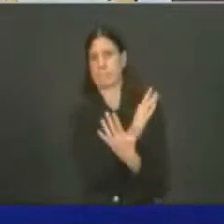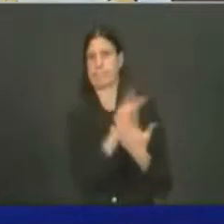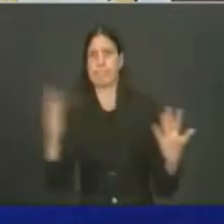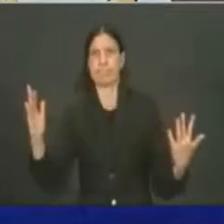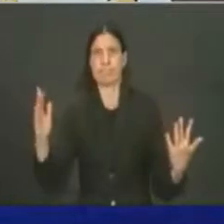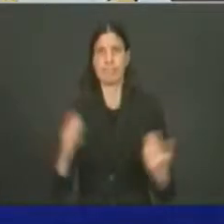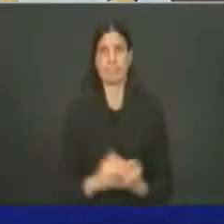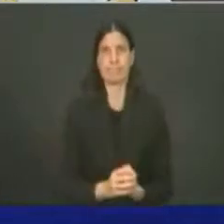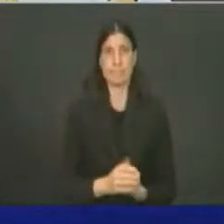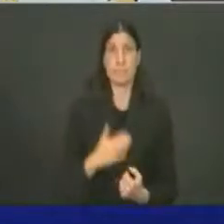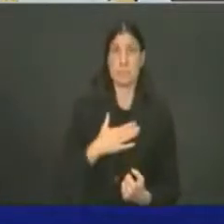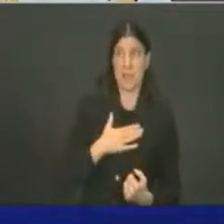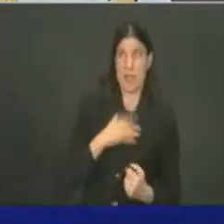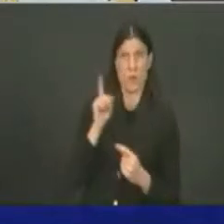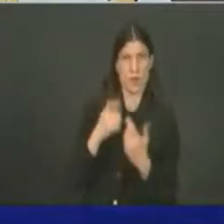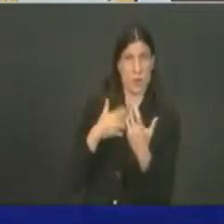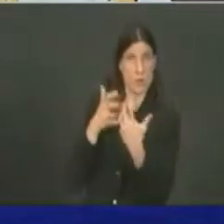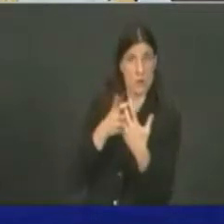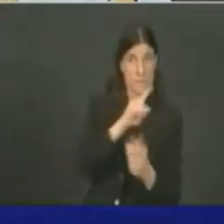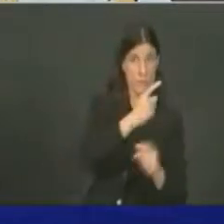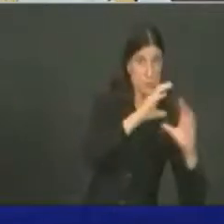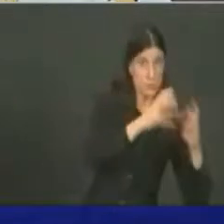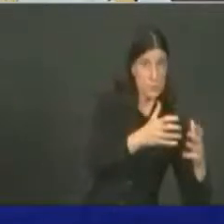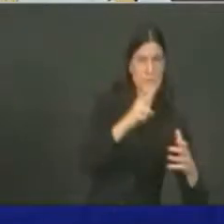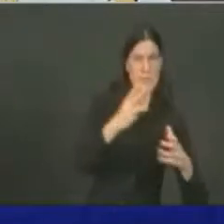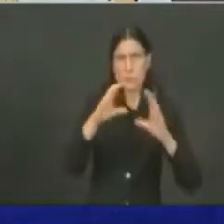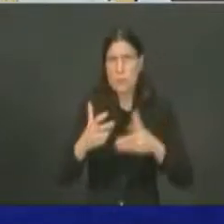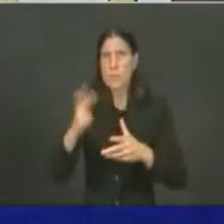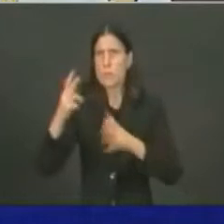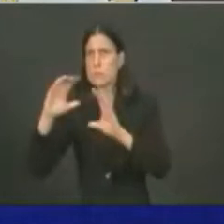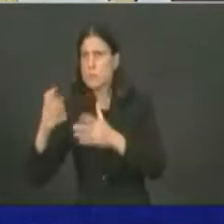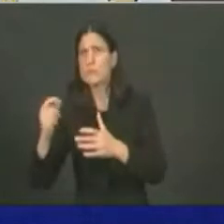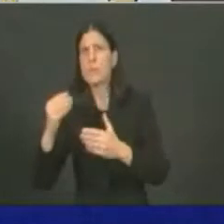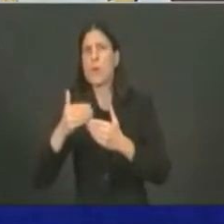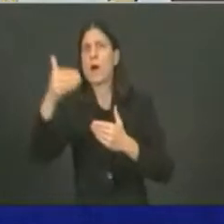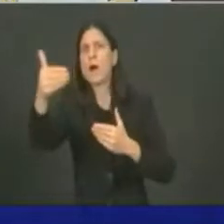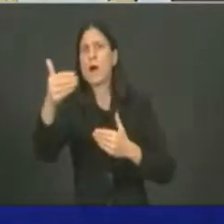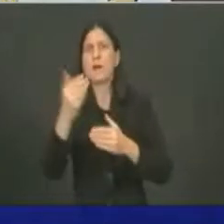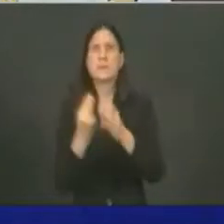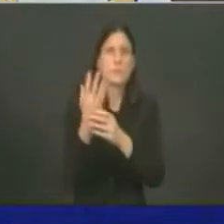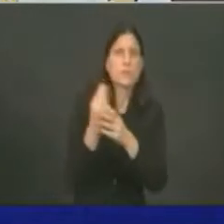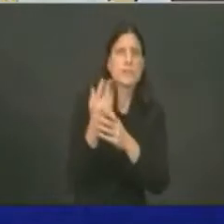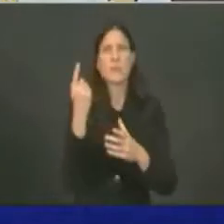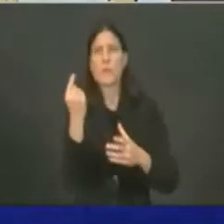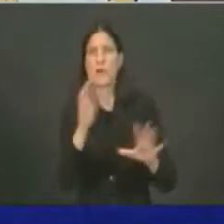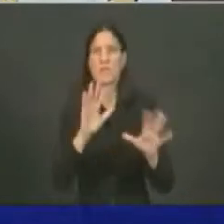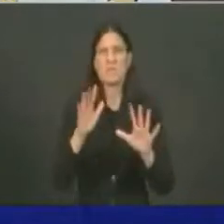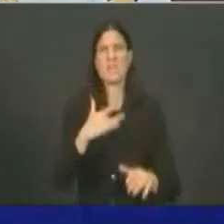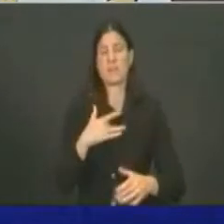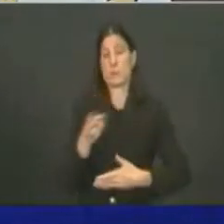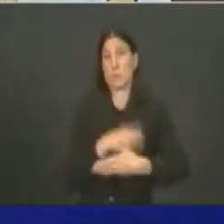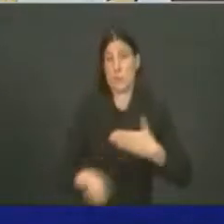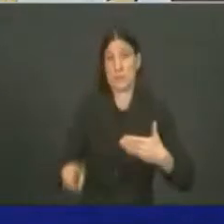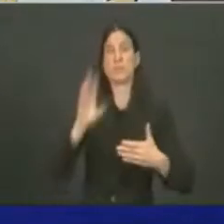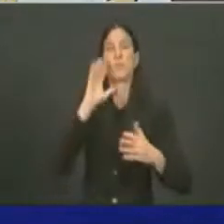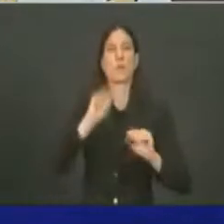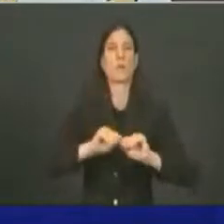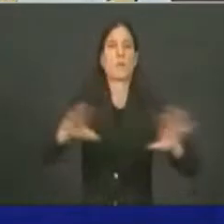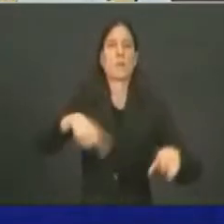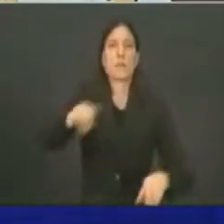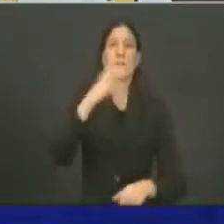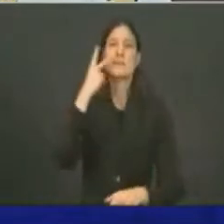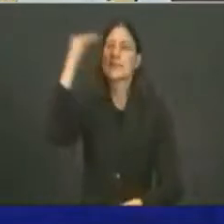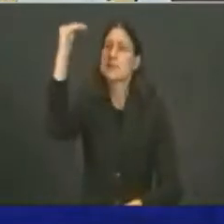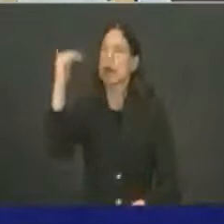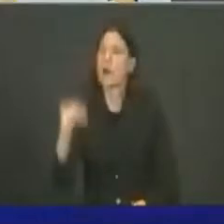in the coming days. While we're making some final determinations about some very specific groups, as I